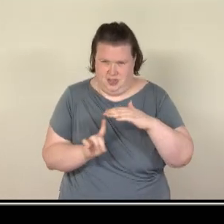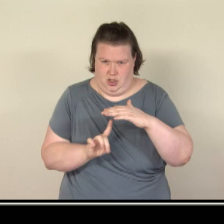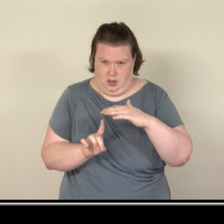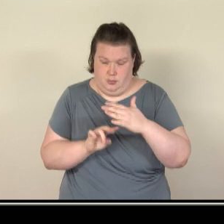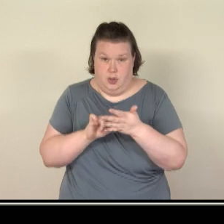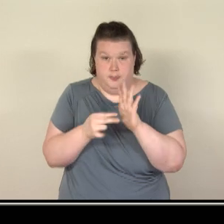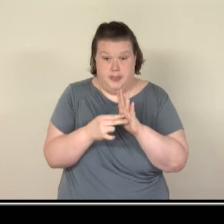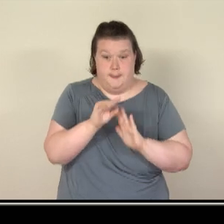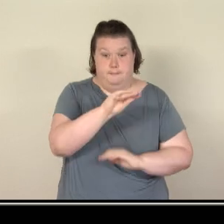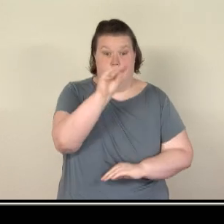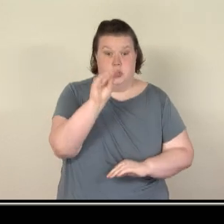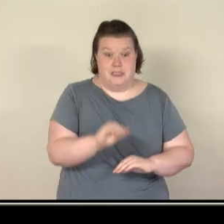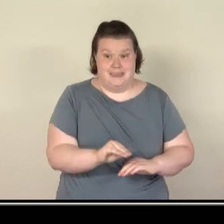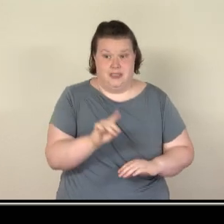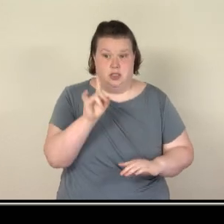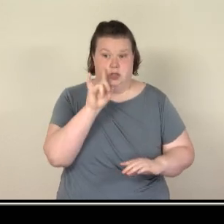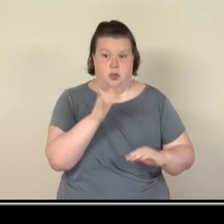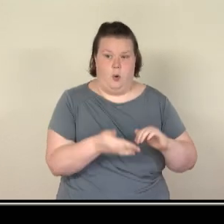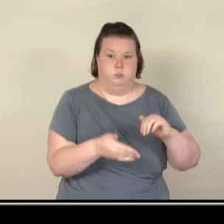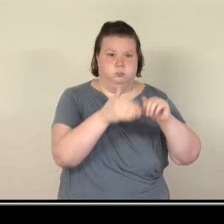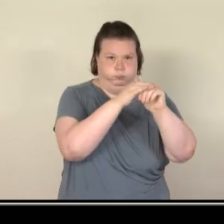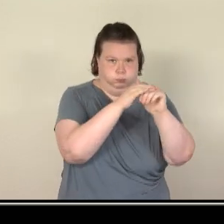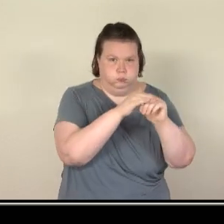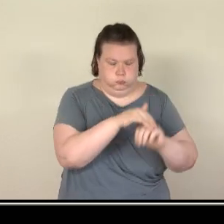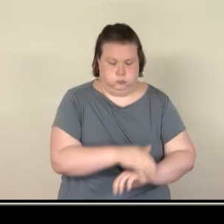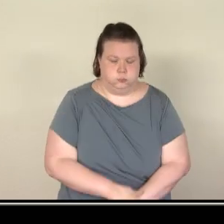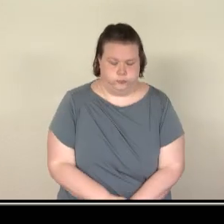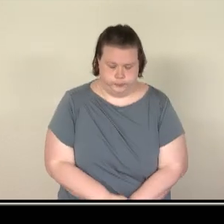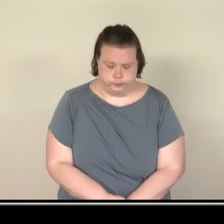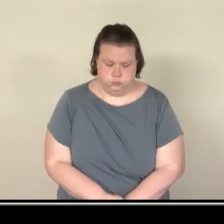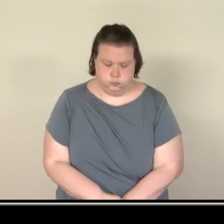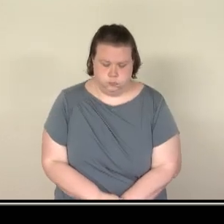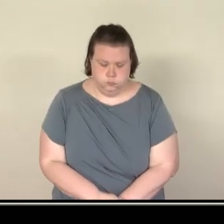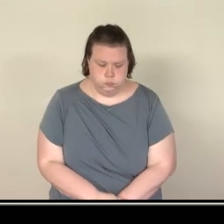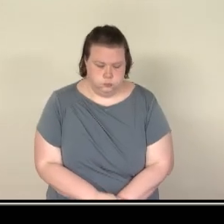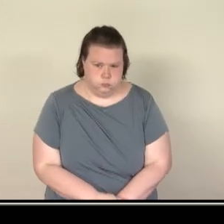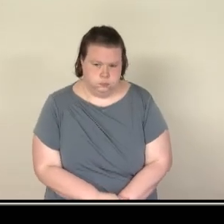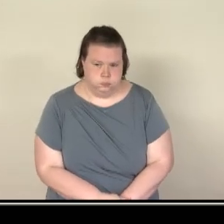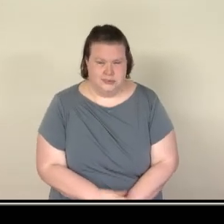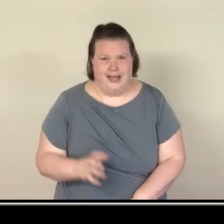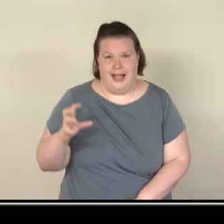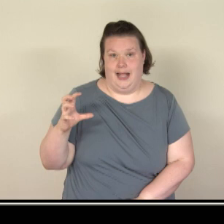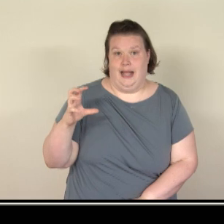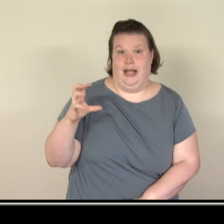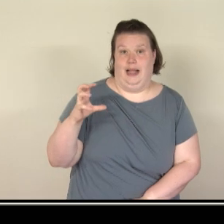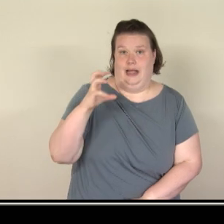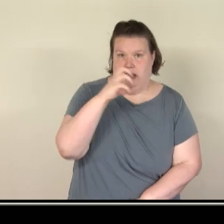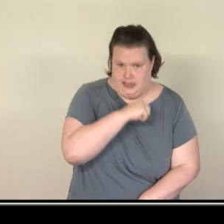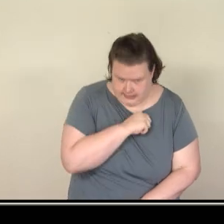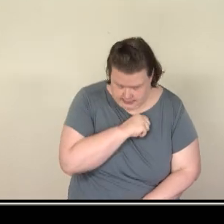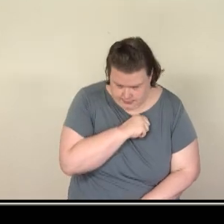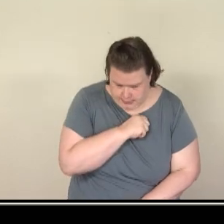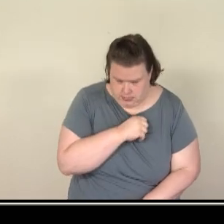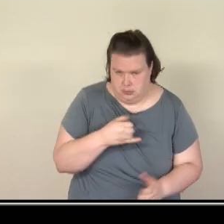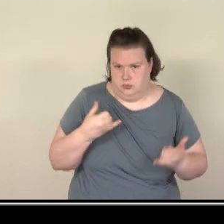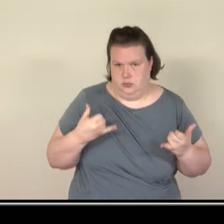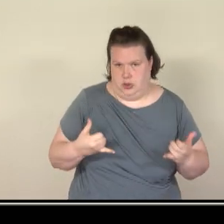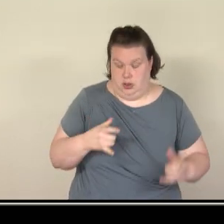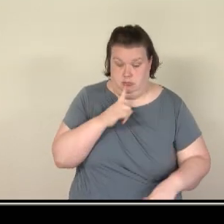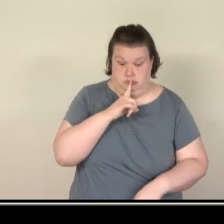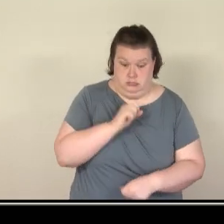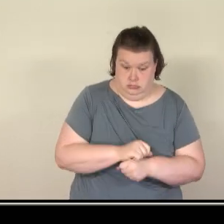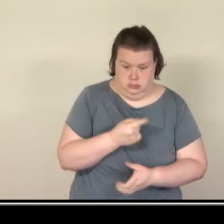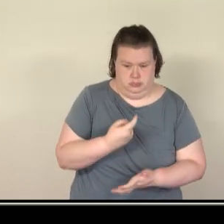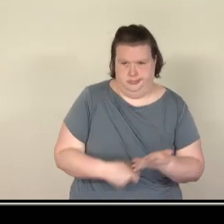drove that percentage of administrative costs up. Again, that's just an estimate of what it will be at this time.